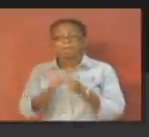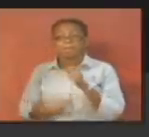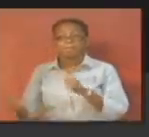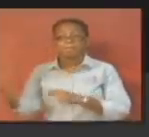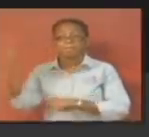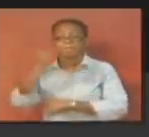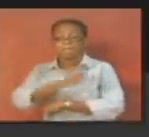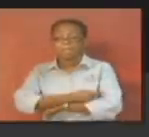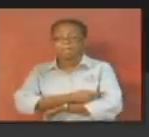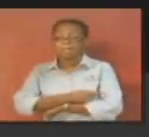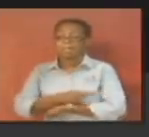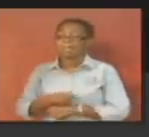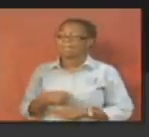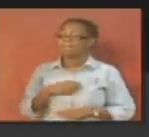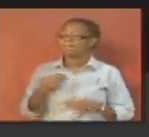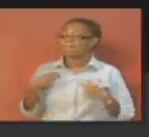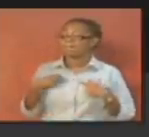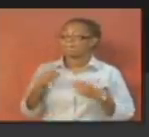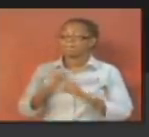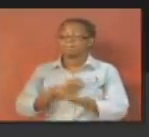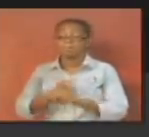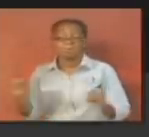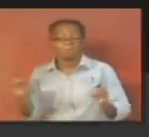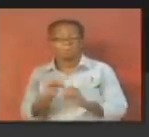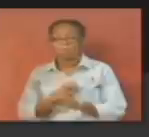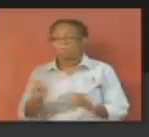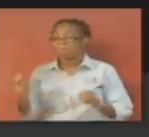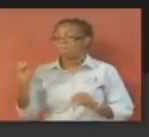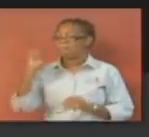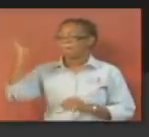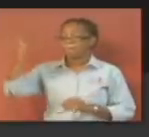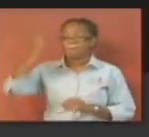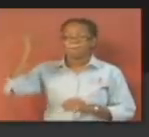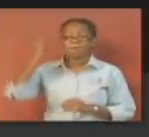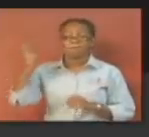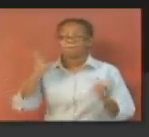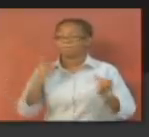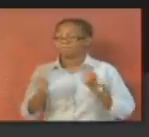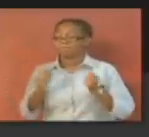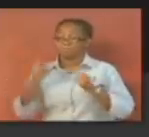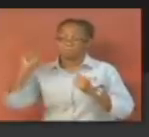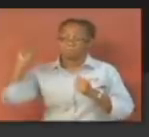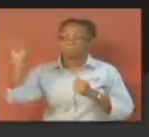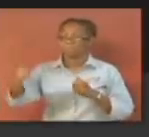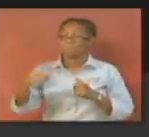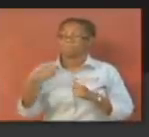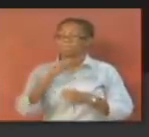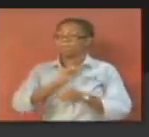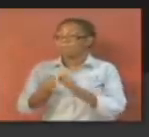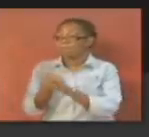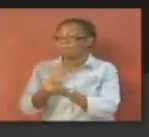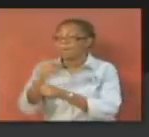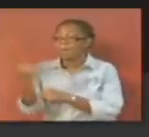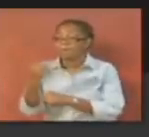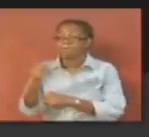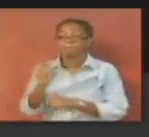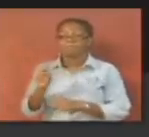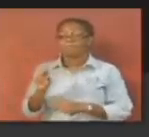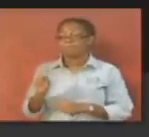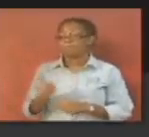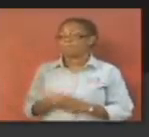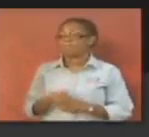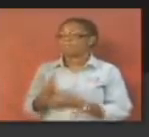with COVID-19. This is according to the service provider. And some drivers have expressed concern over the payment